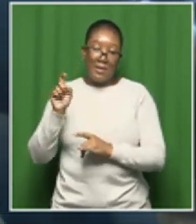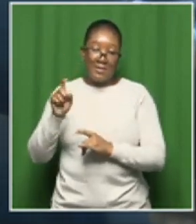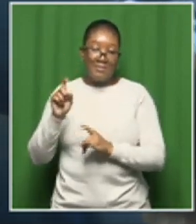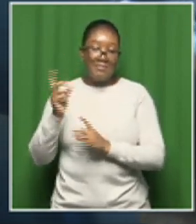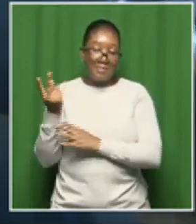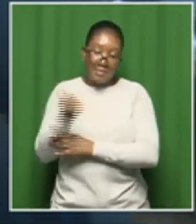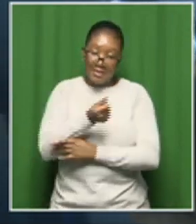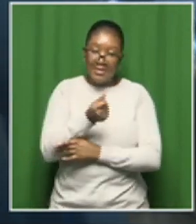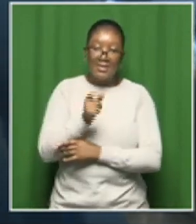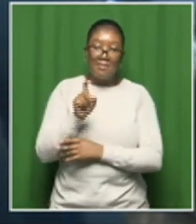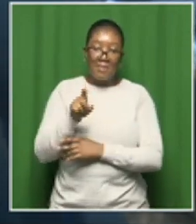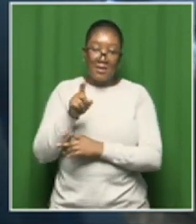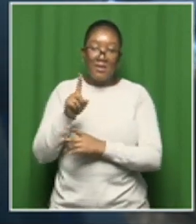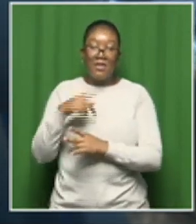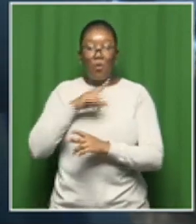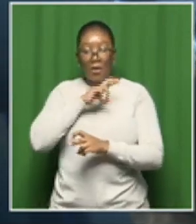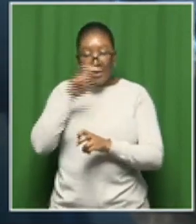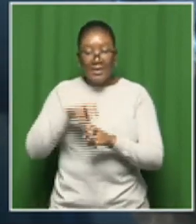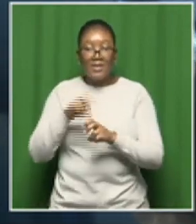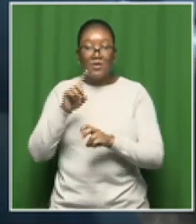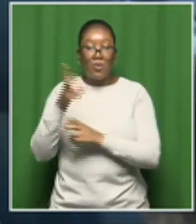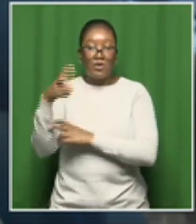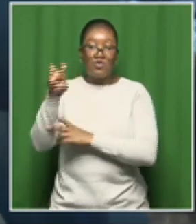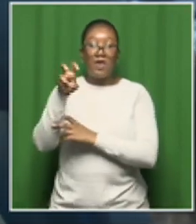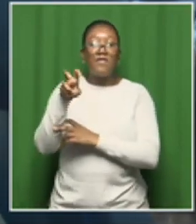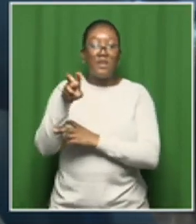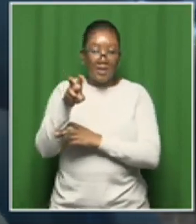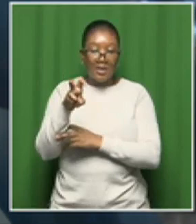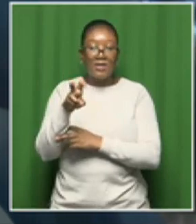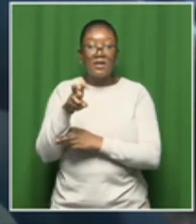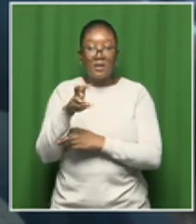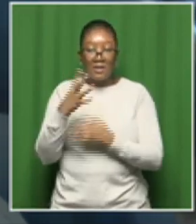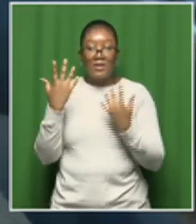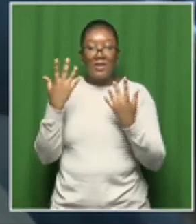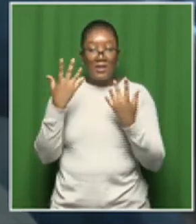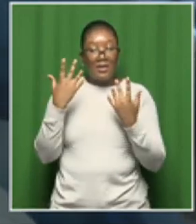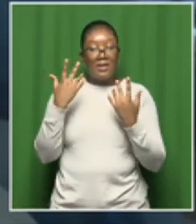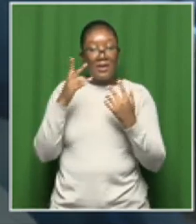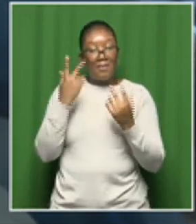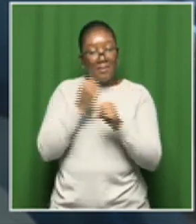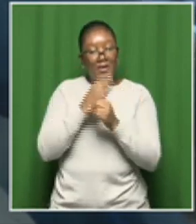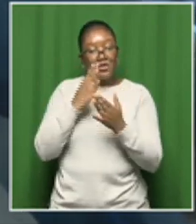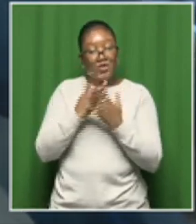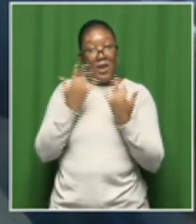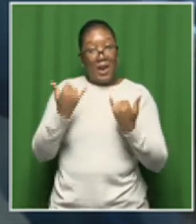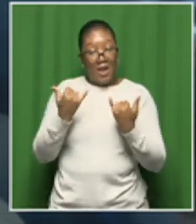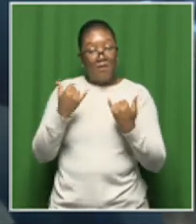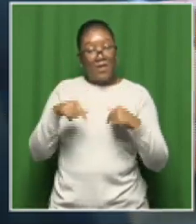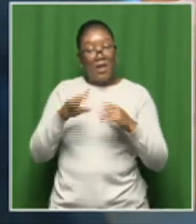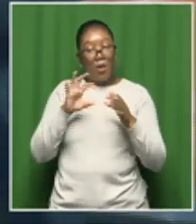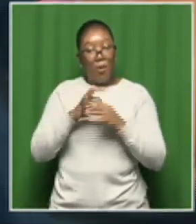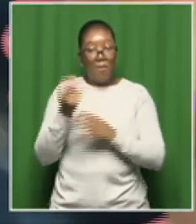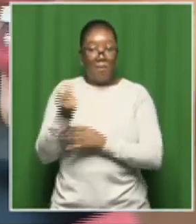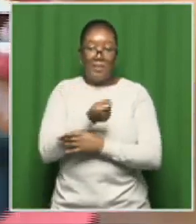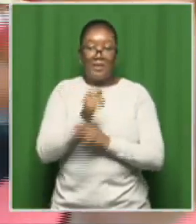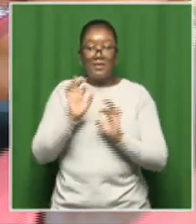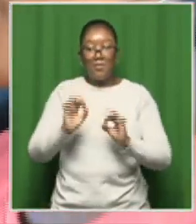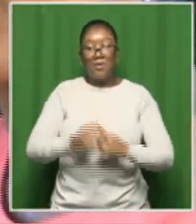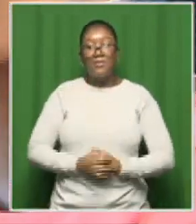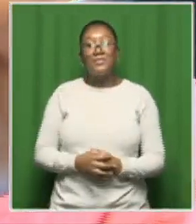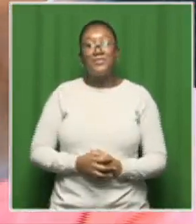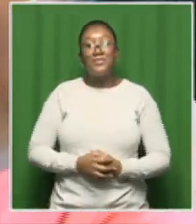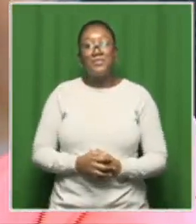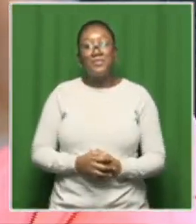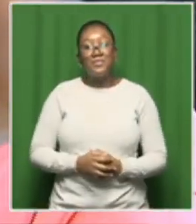still need to travel again to Al Ahly in the return leg. So they'll want to make sure they do the business at home. All right,